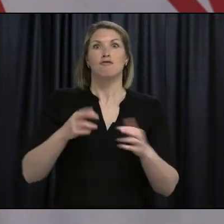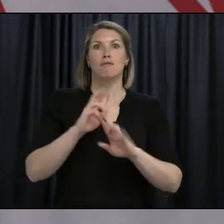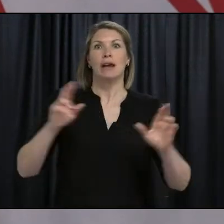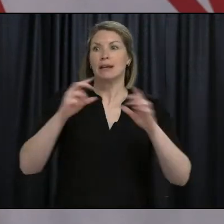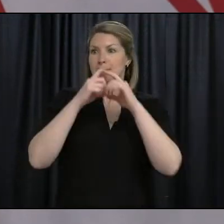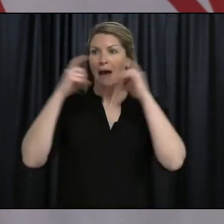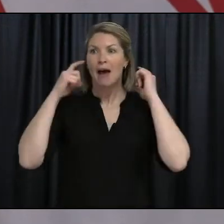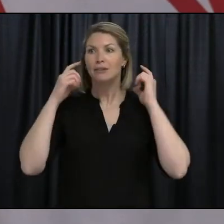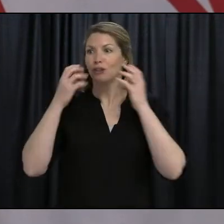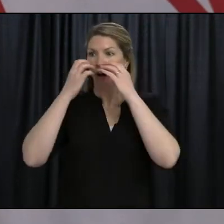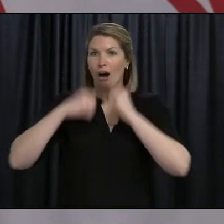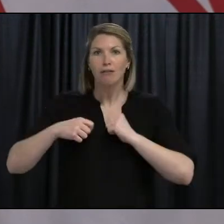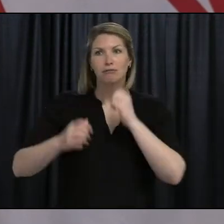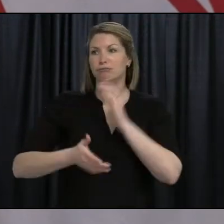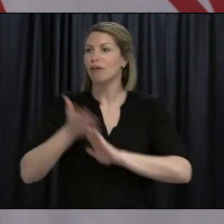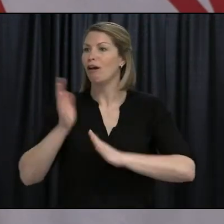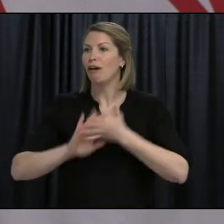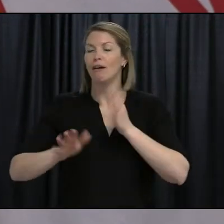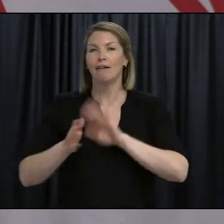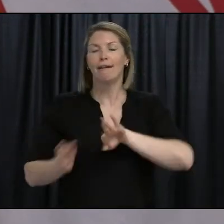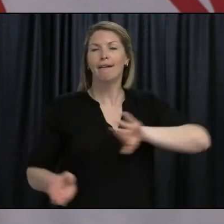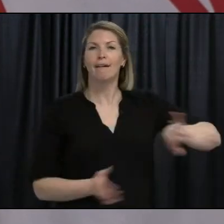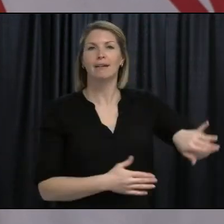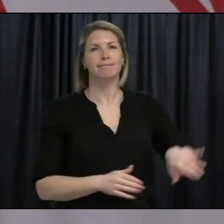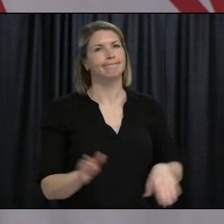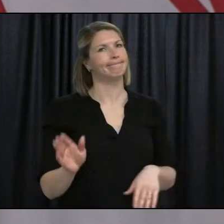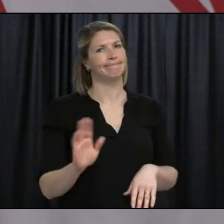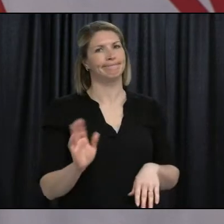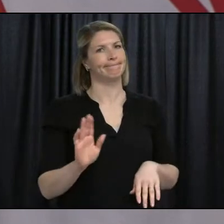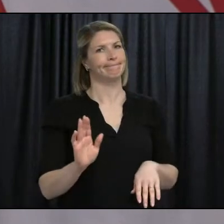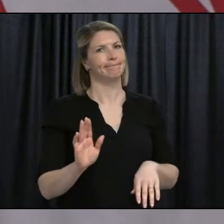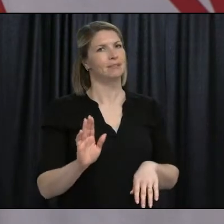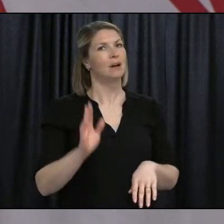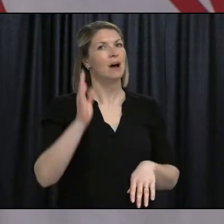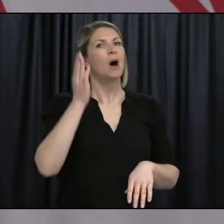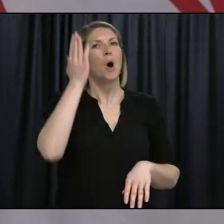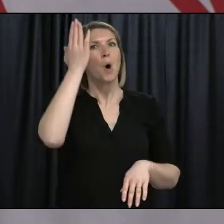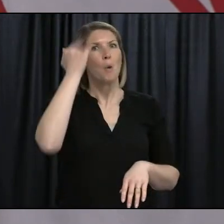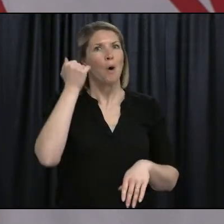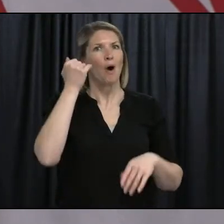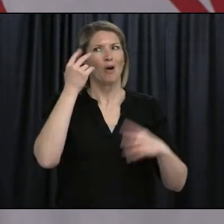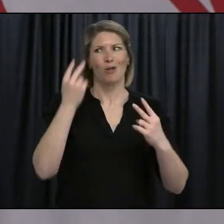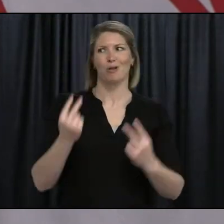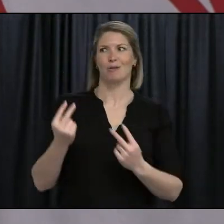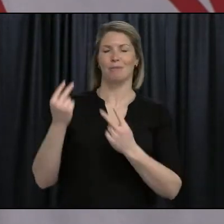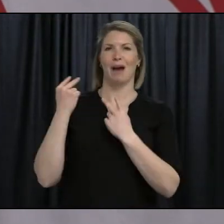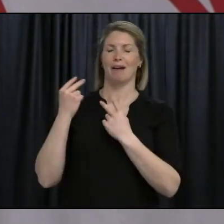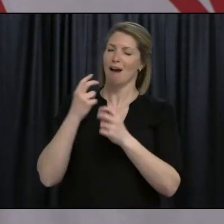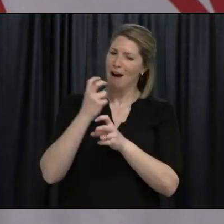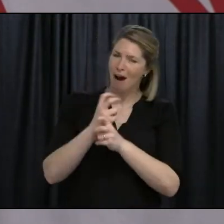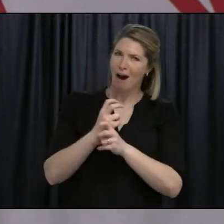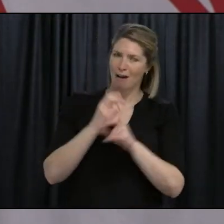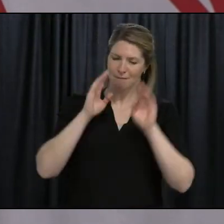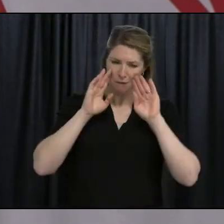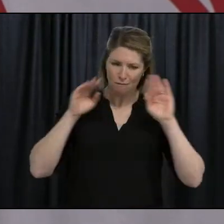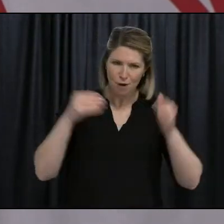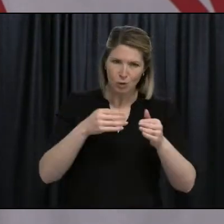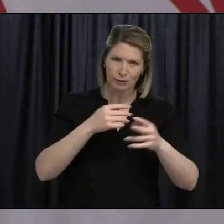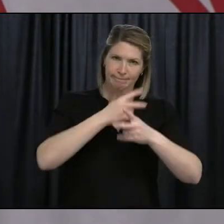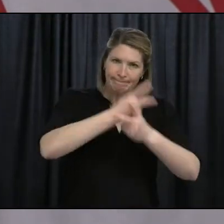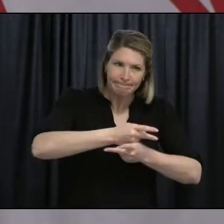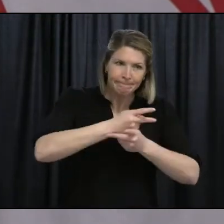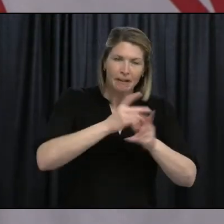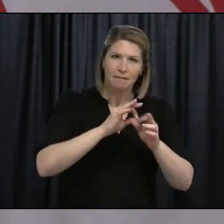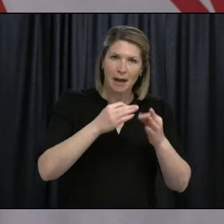more, please continue to do your part. As you've seen, your sacrifices pay off. Please follow the guidelines put forward by